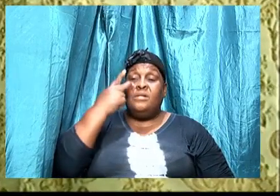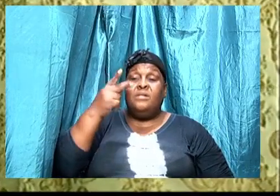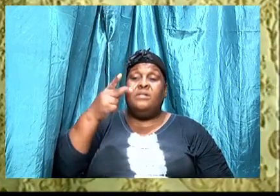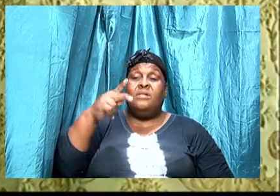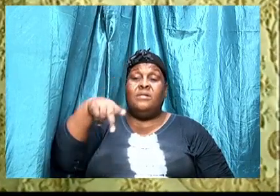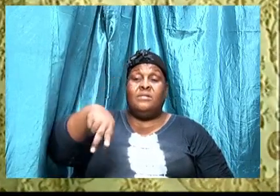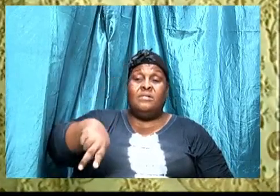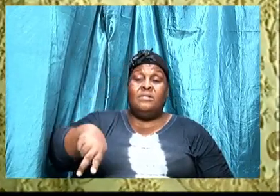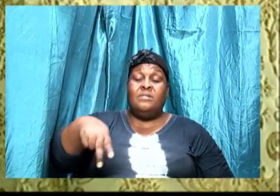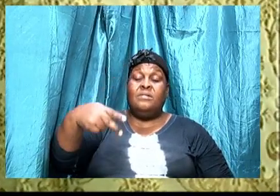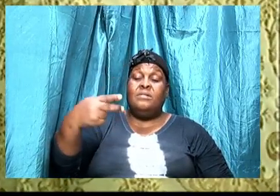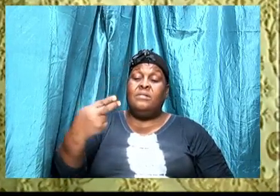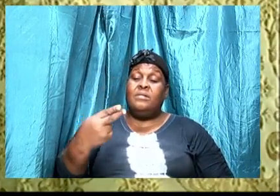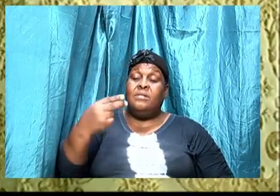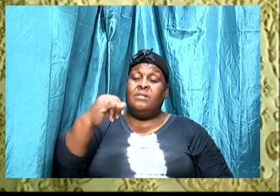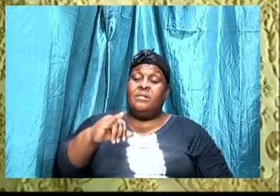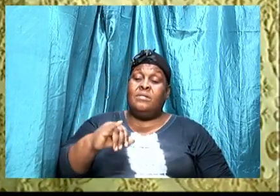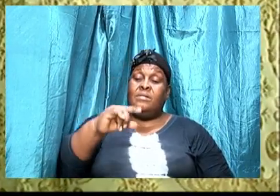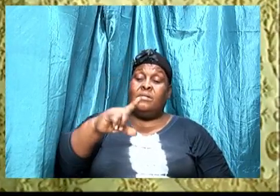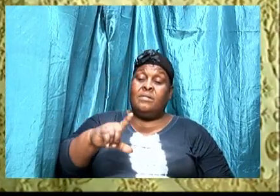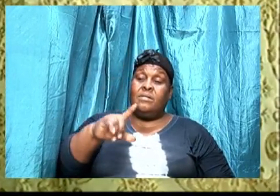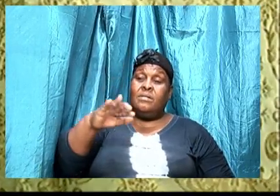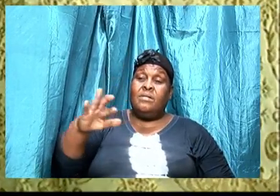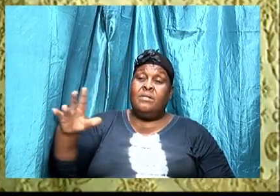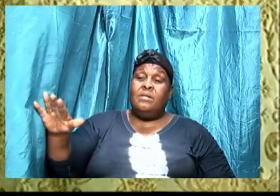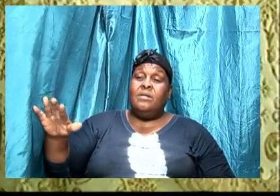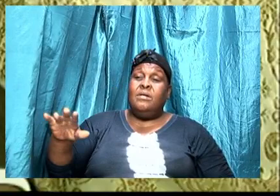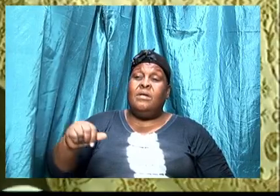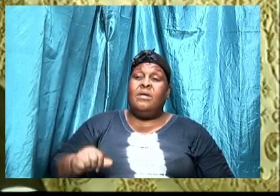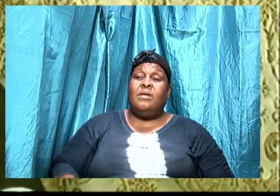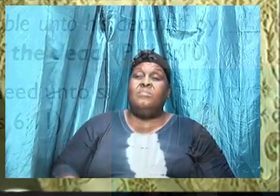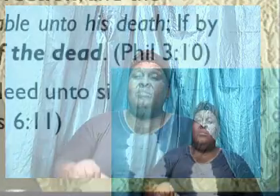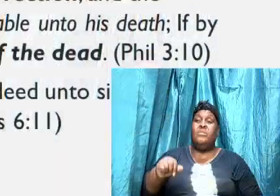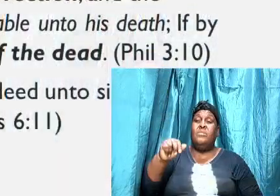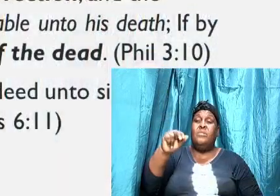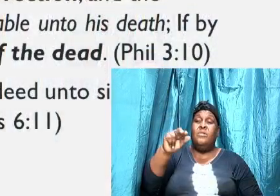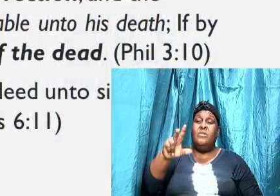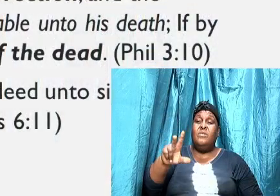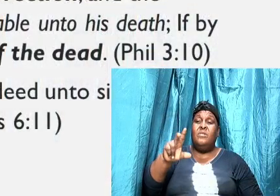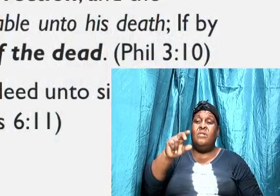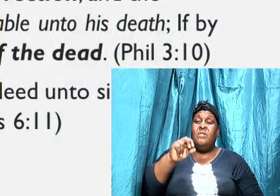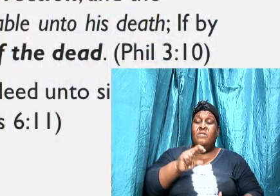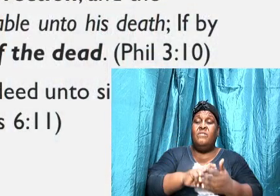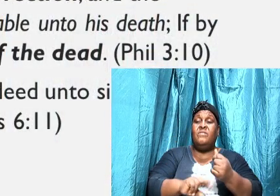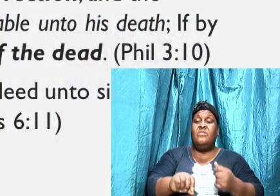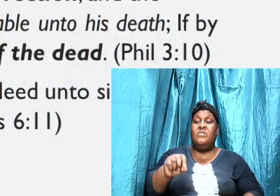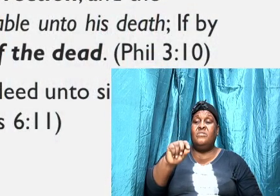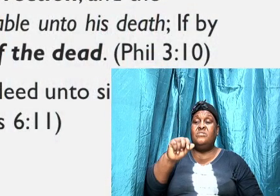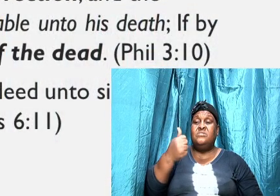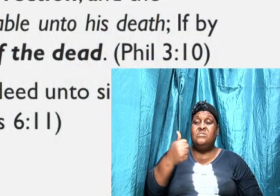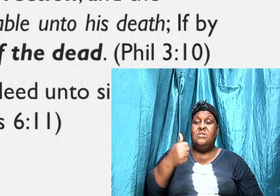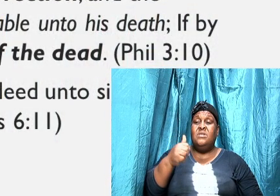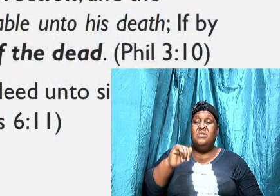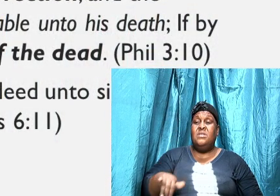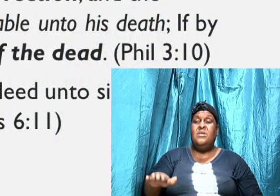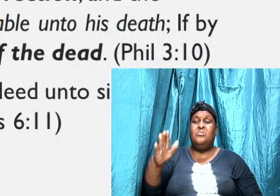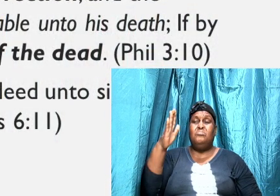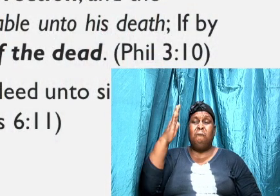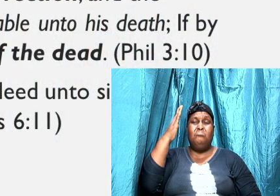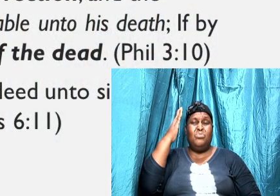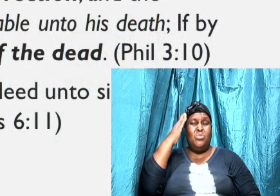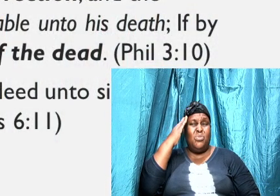10, again, Paul is making the same point. He said that he wanted to know God. He said, that I may know him